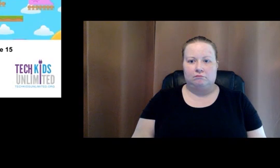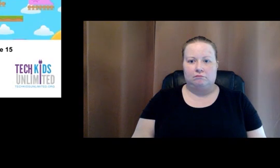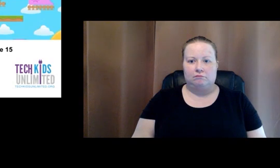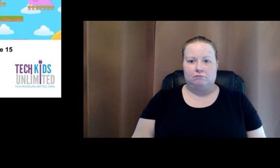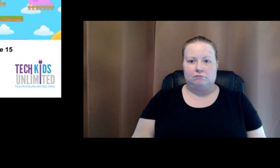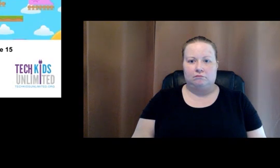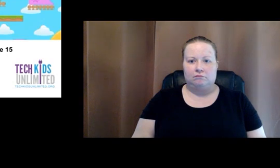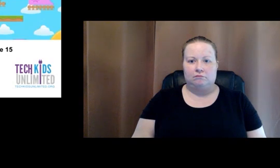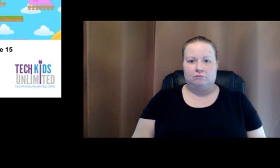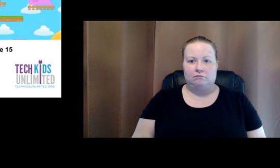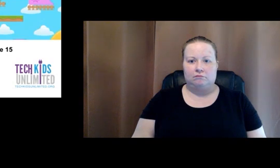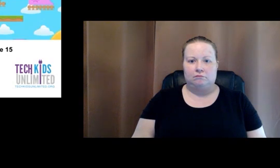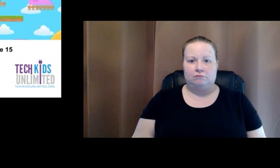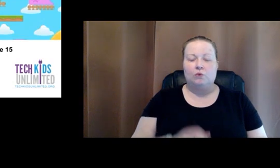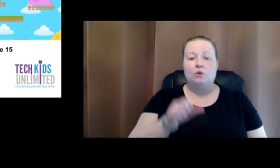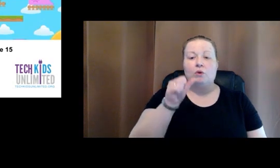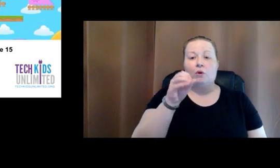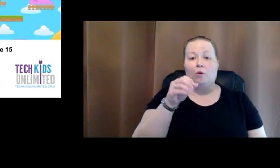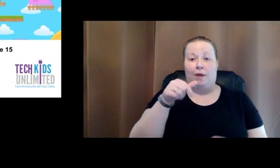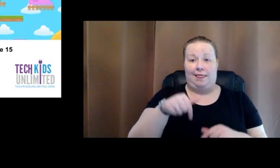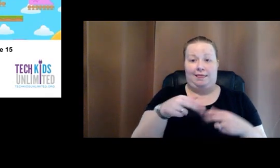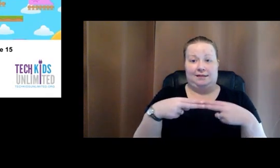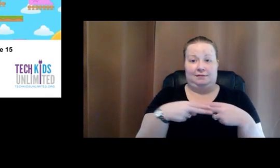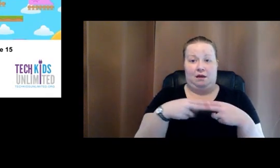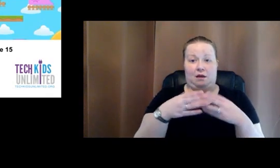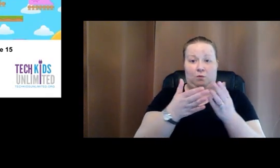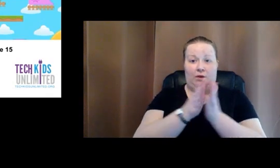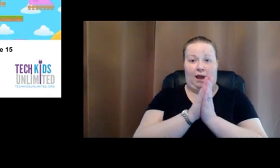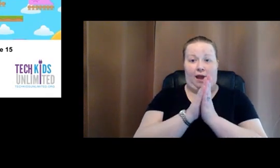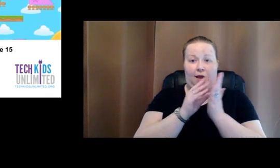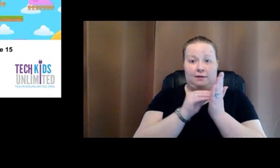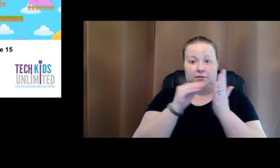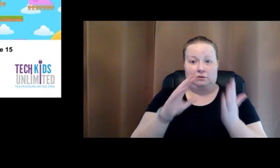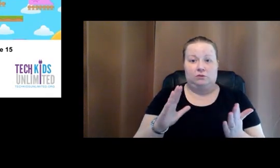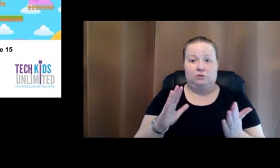in this slide, we asked the students